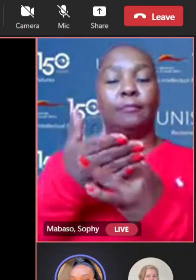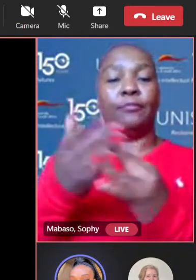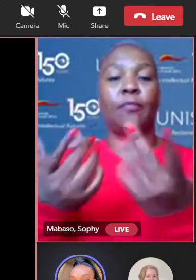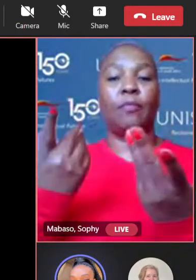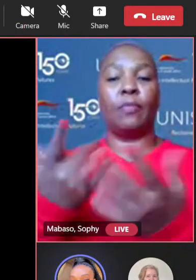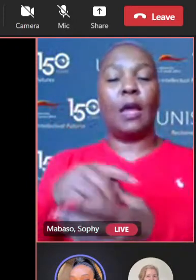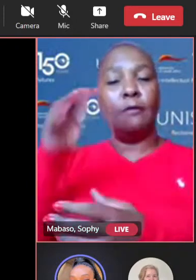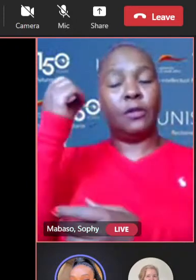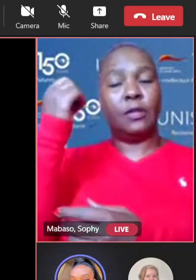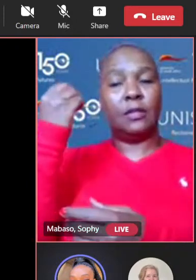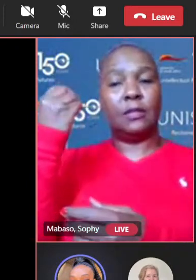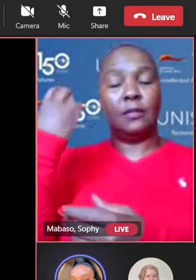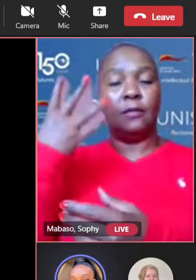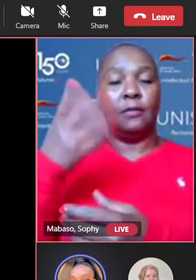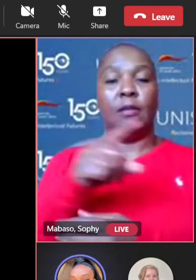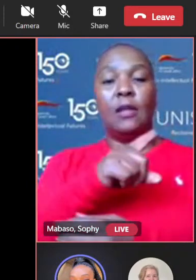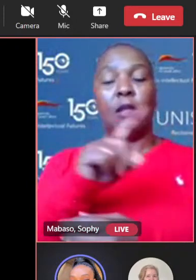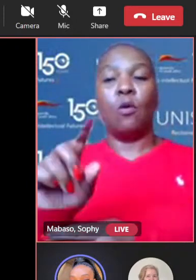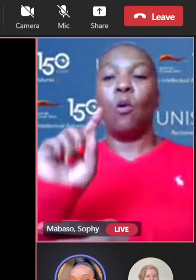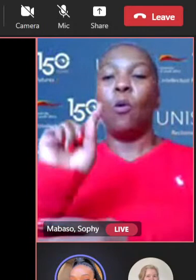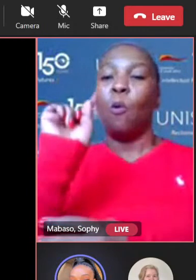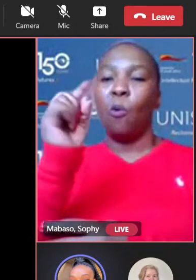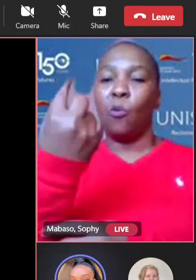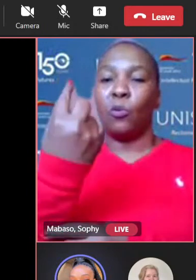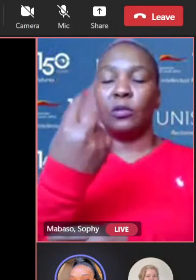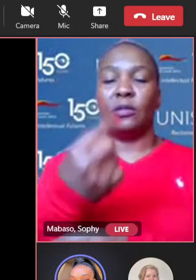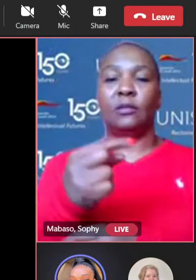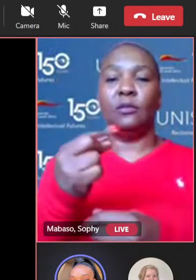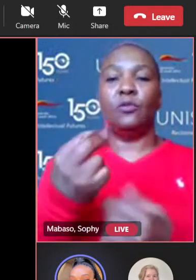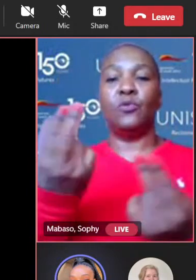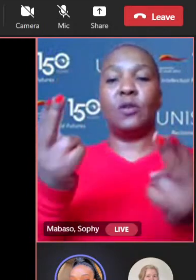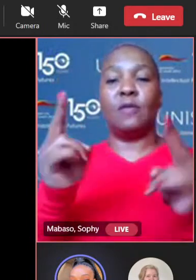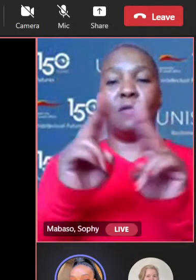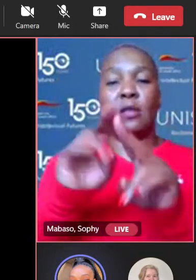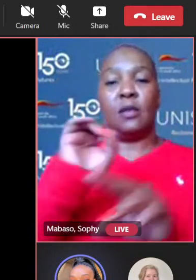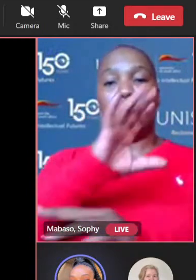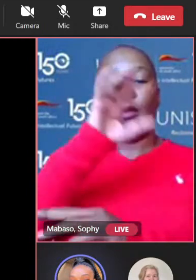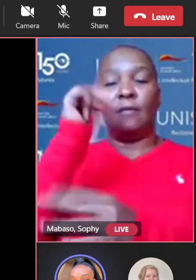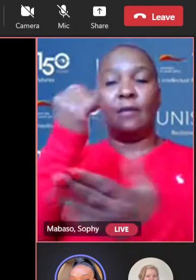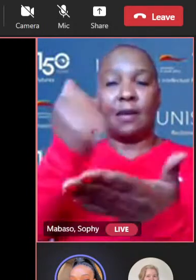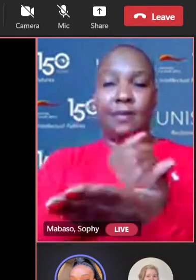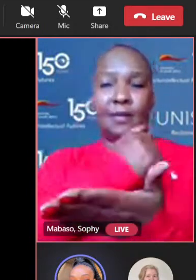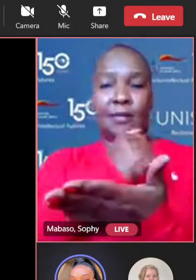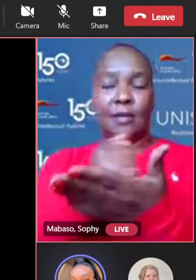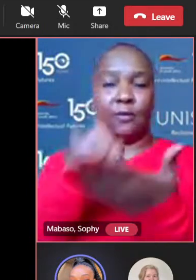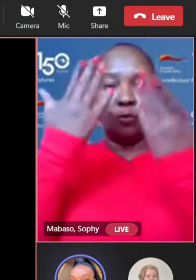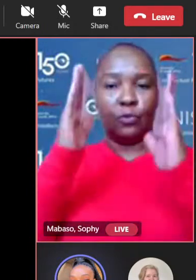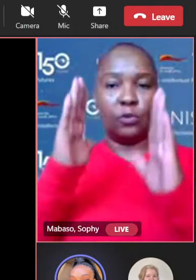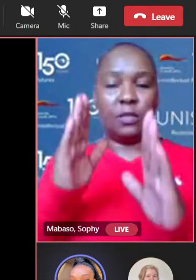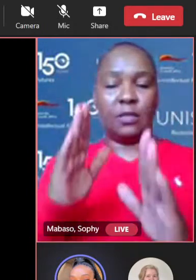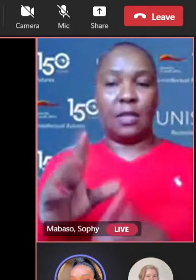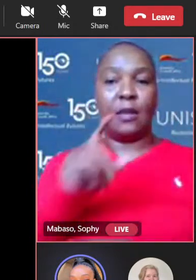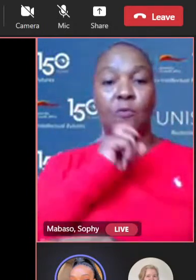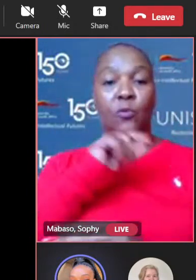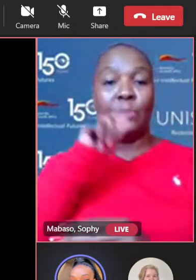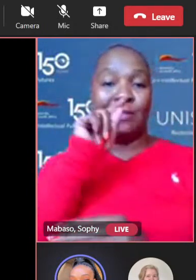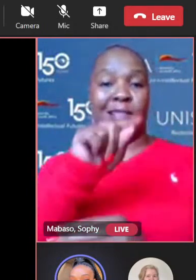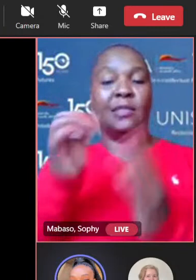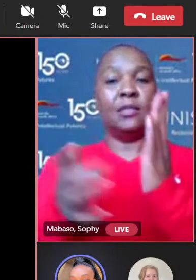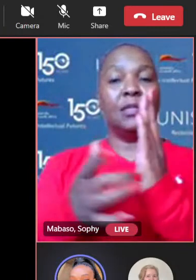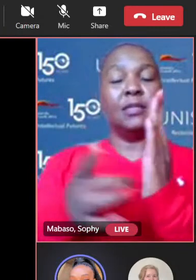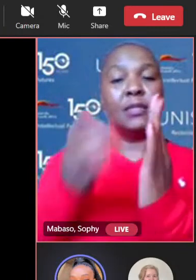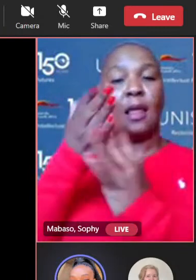to mention, colleagues, only Unisa registered students can use the digital access centers because they